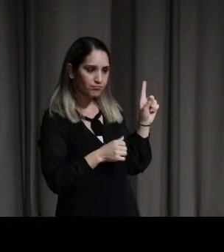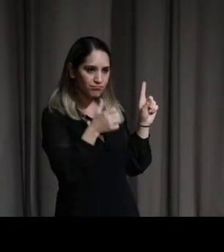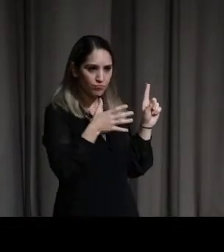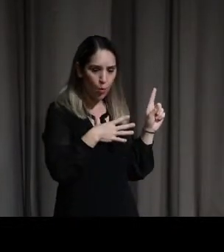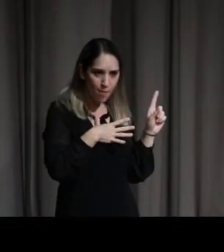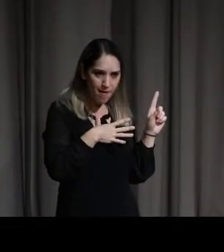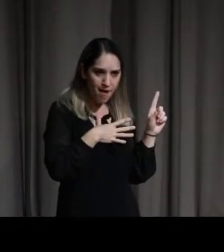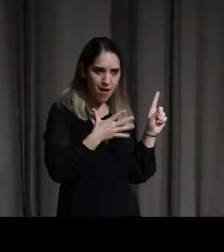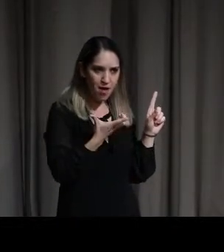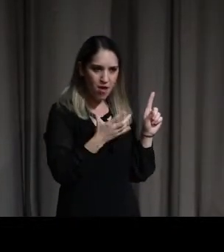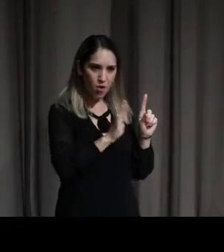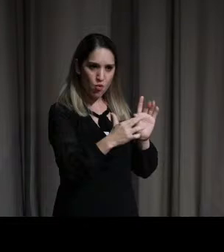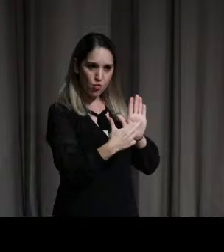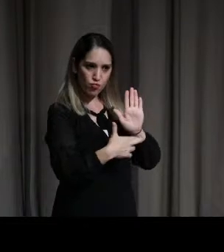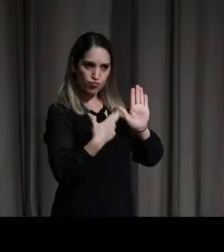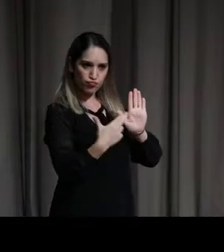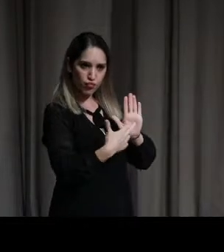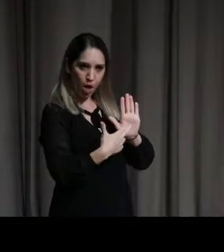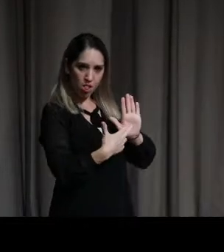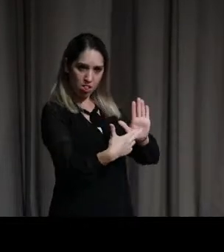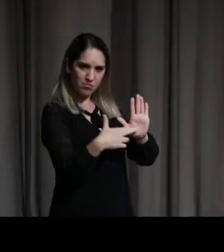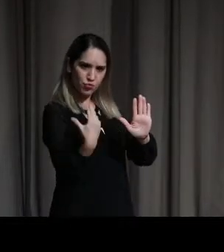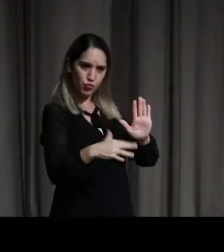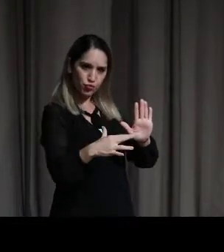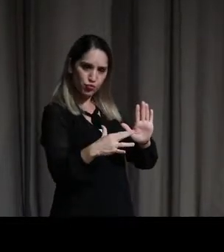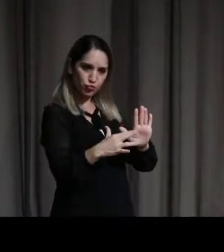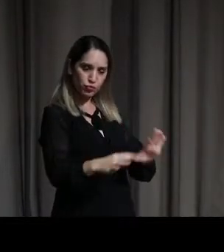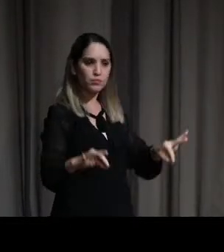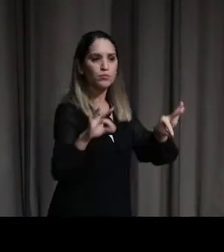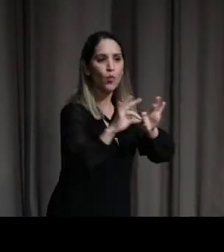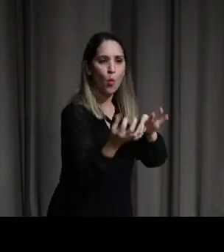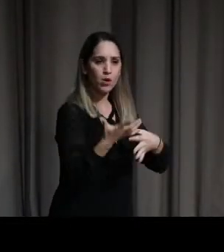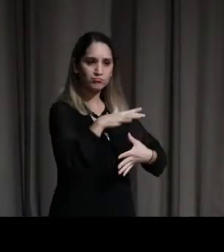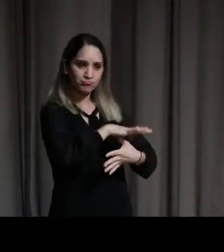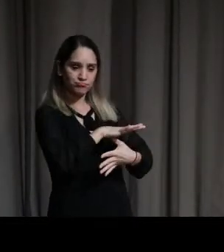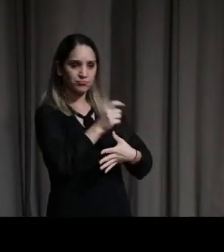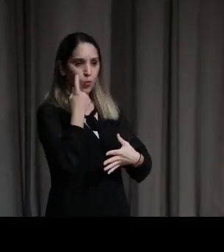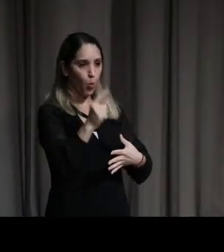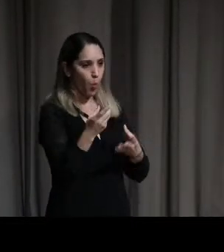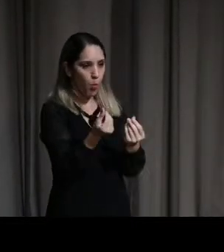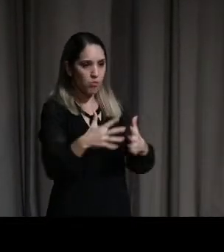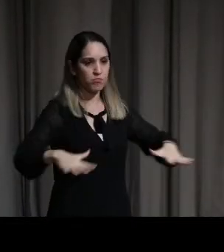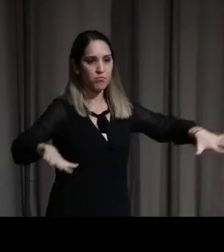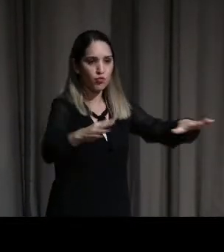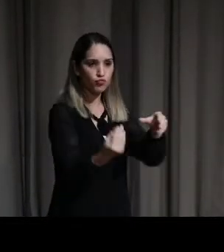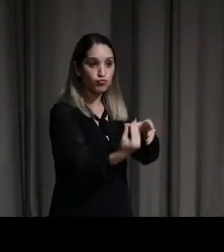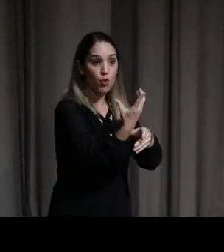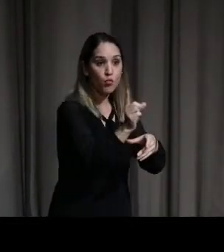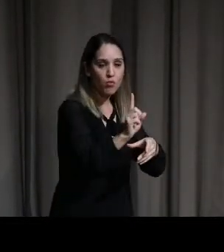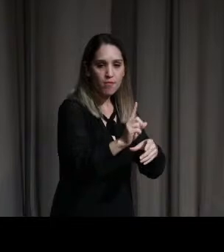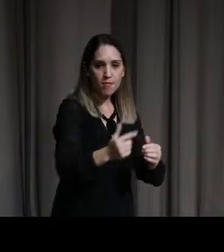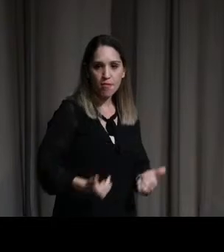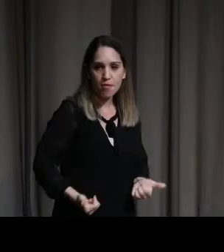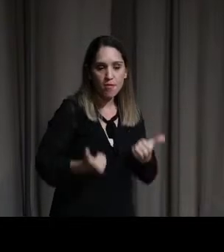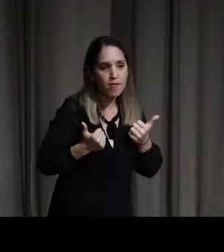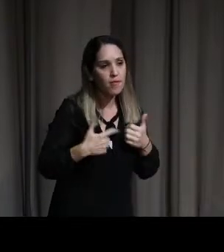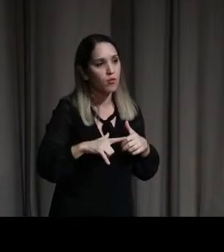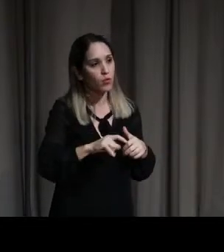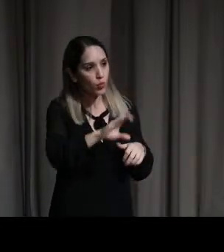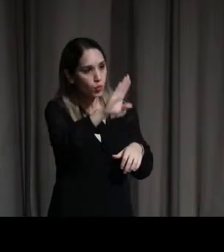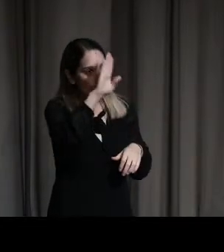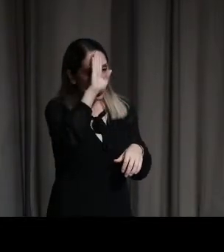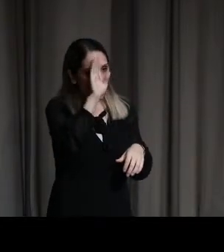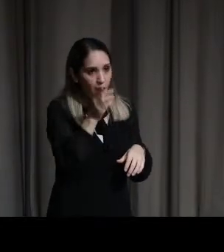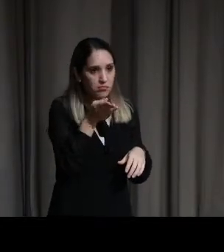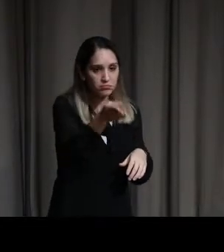with the land and agriculture, a very important part of Cuba and life in Cuba. So I think that